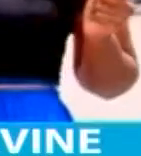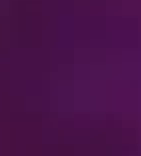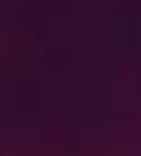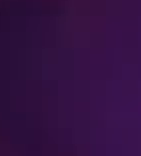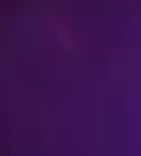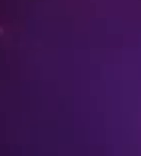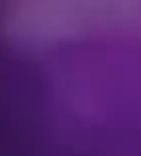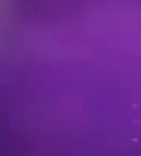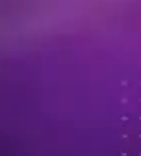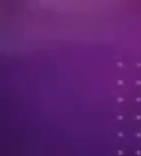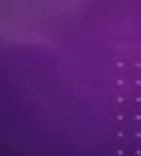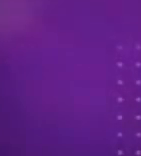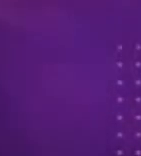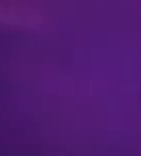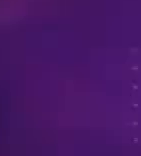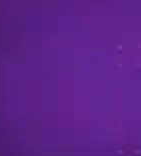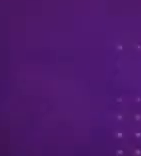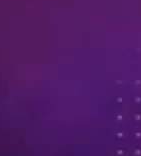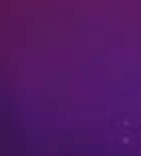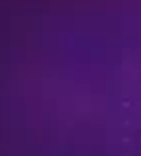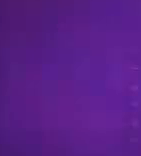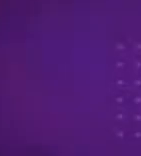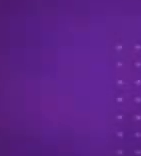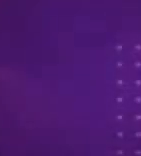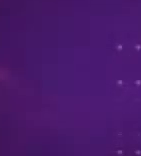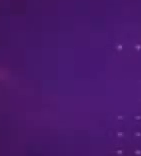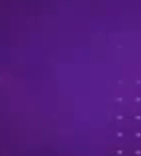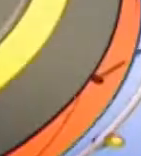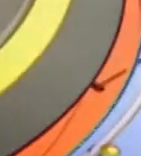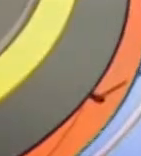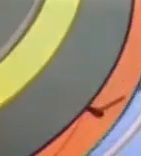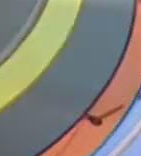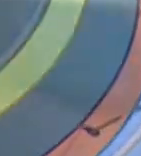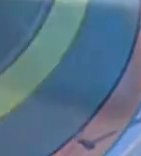10. What you gotta do?